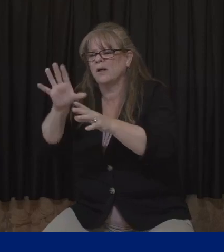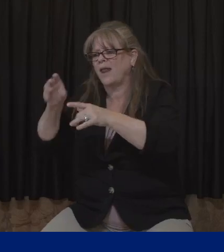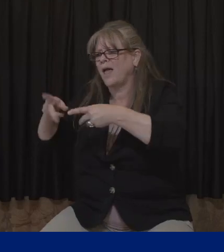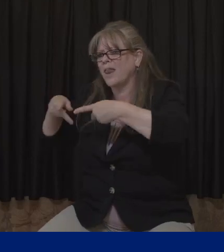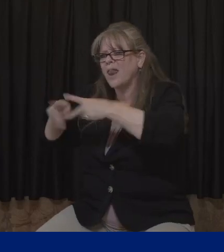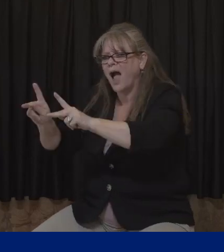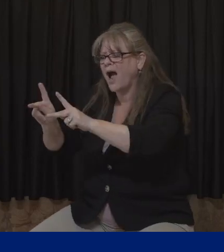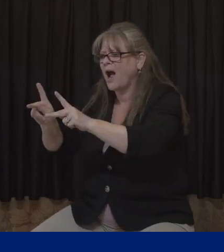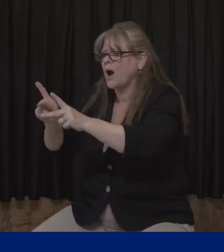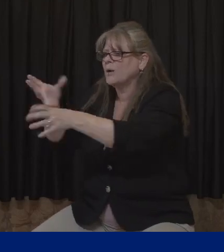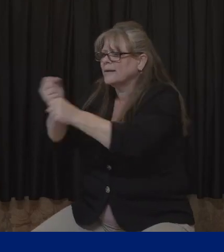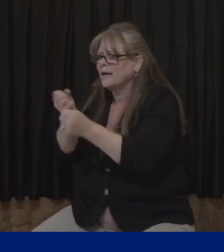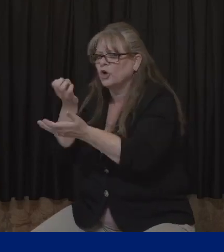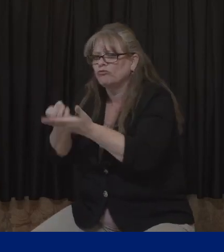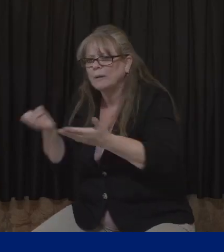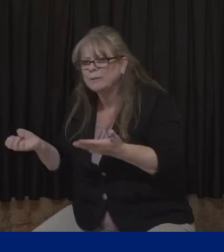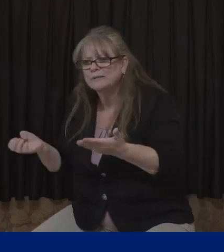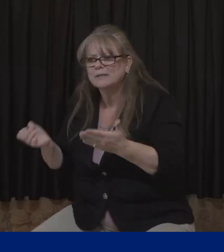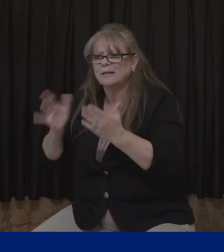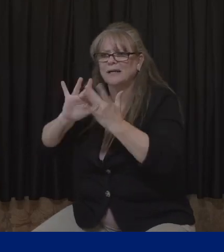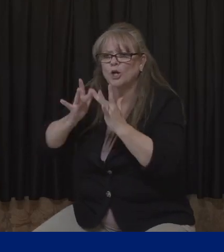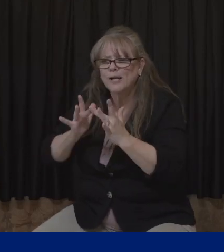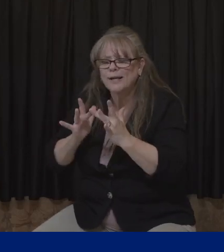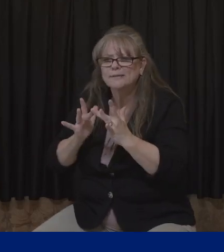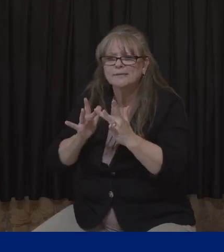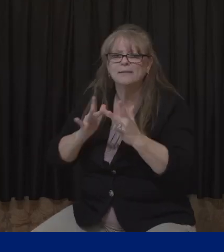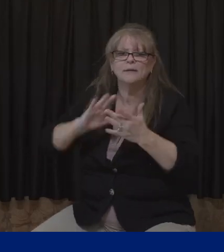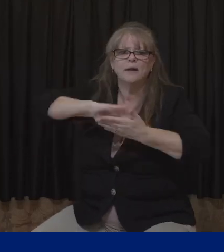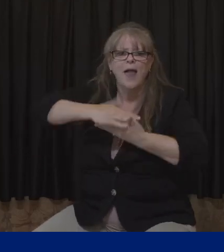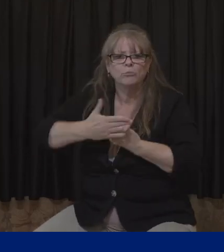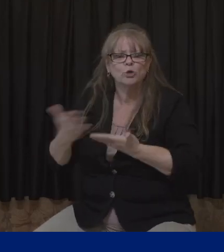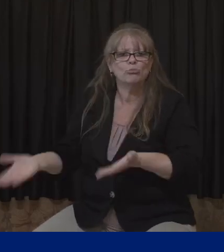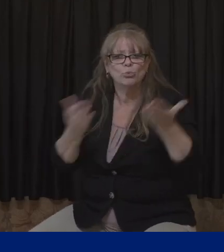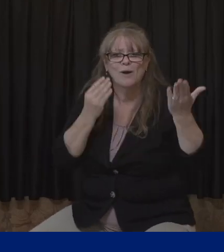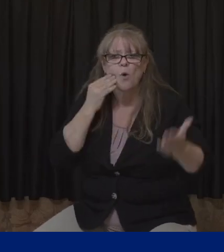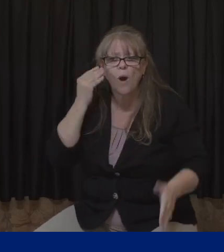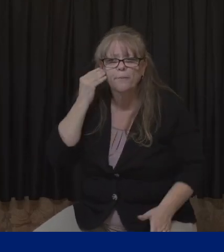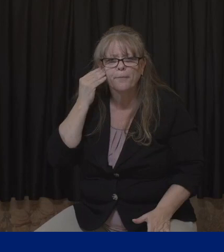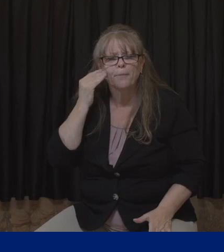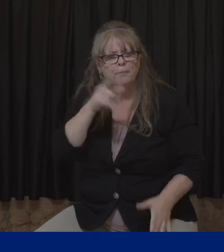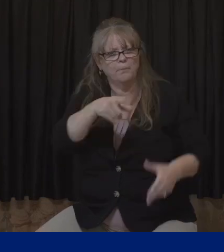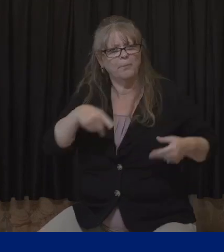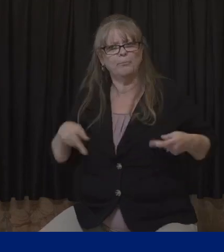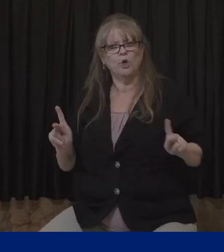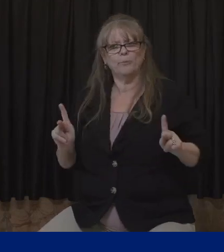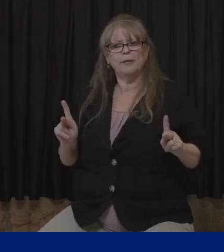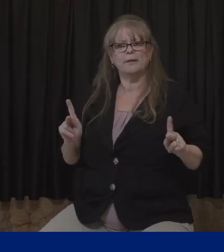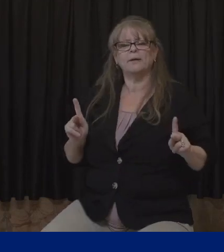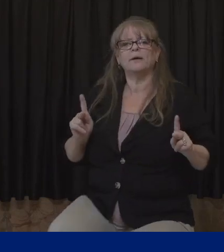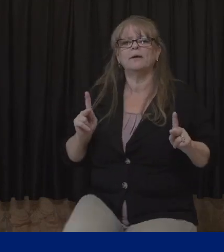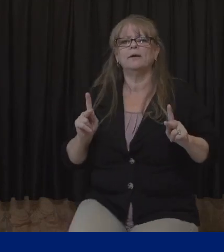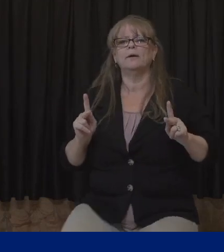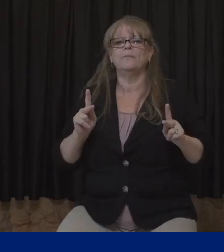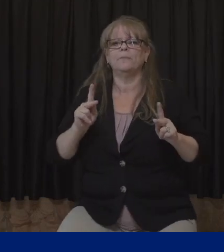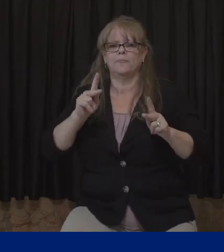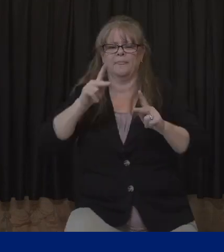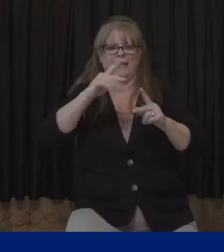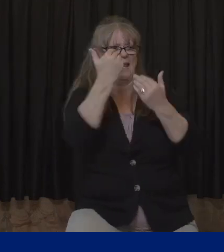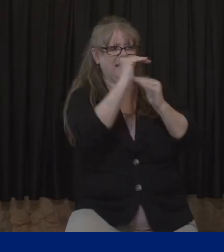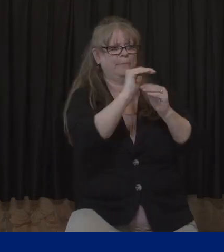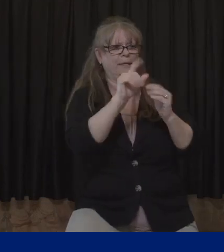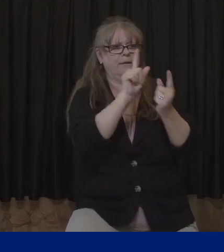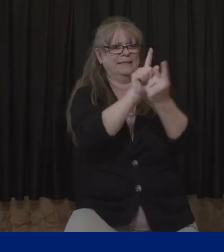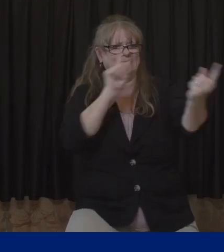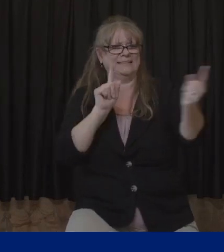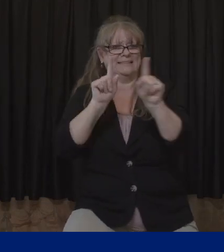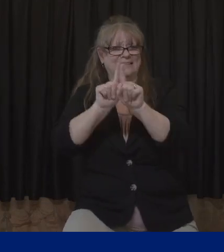get in school, if you have kids that live in rural areas with no internet access, they can come in and, one per room, use the computer and internet. Those are